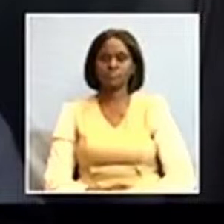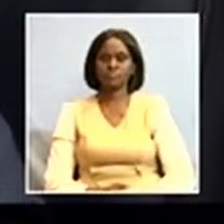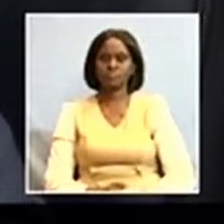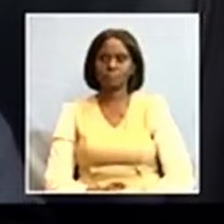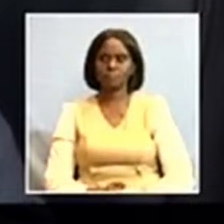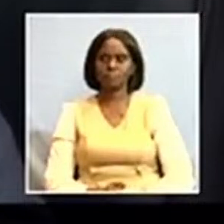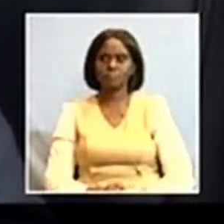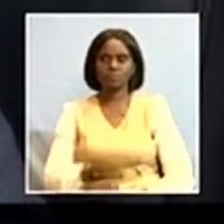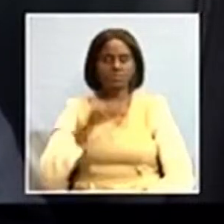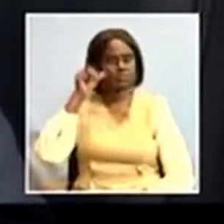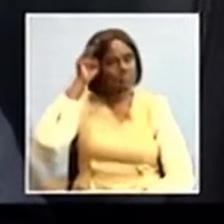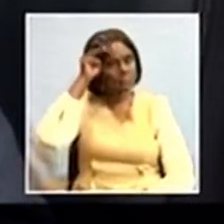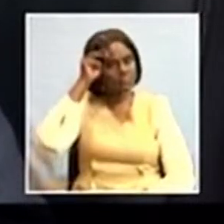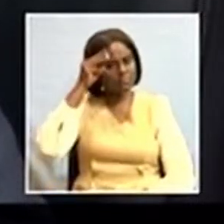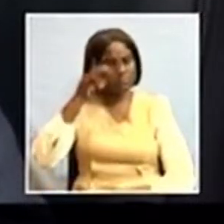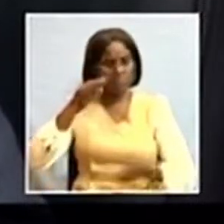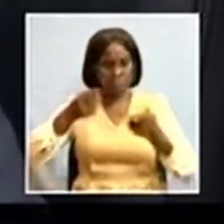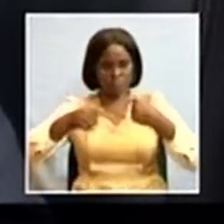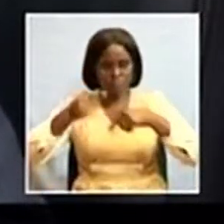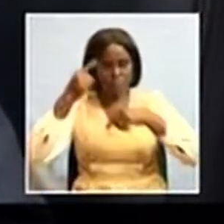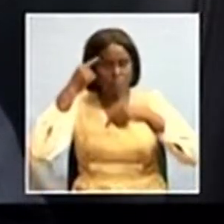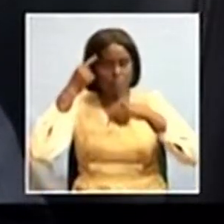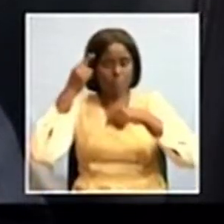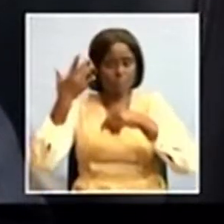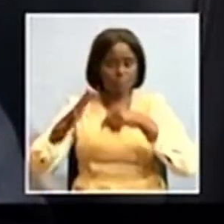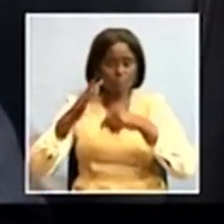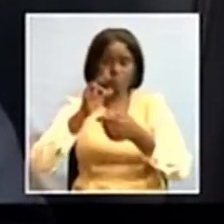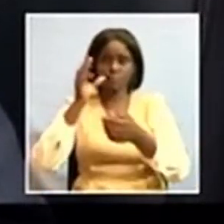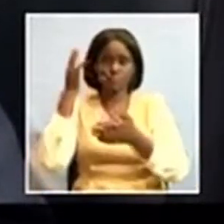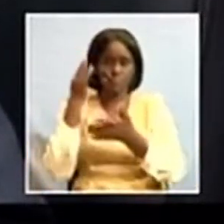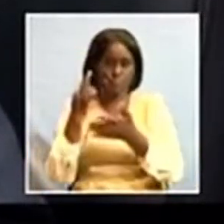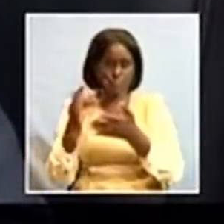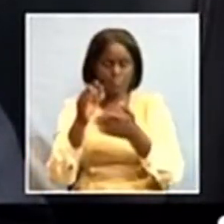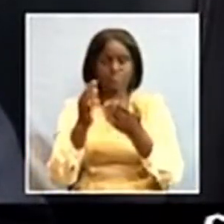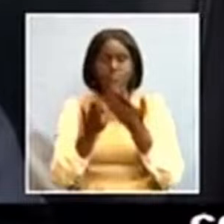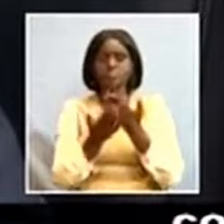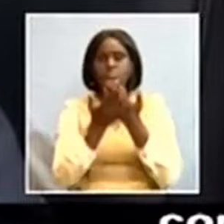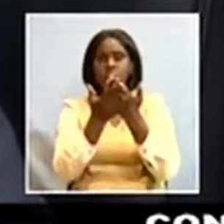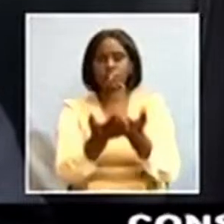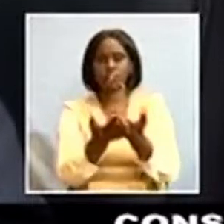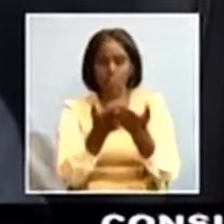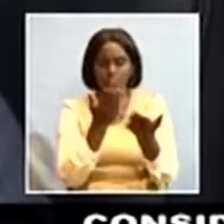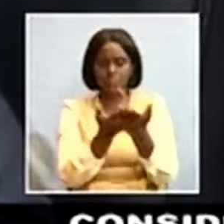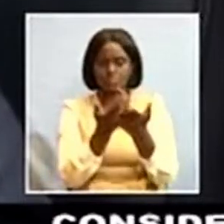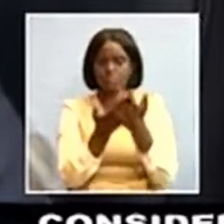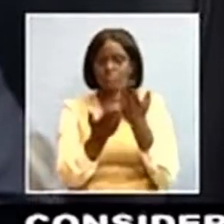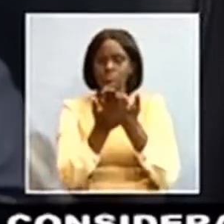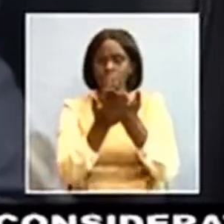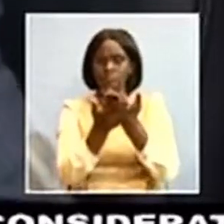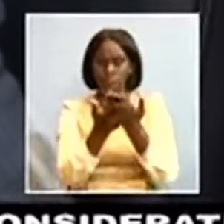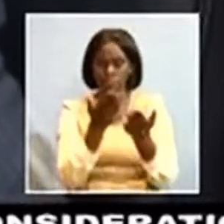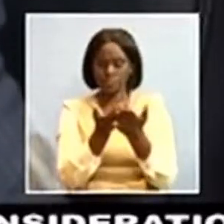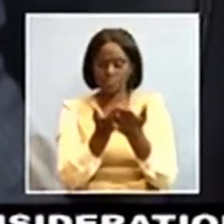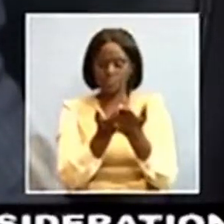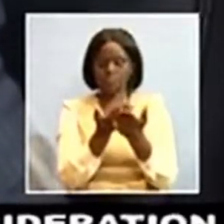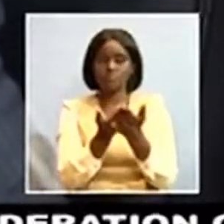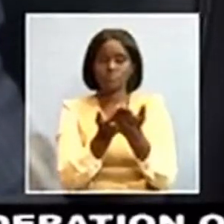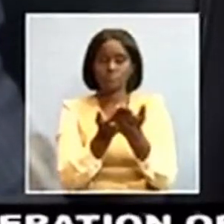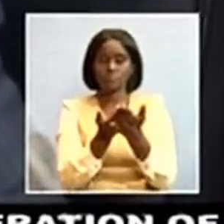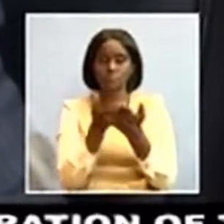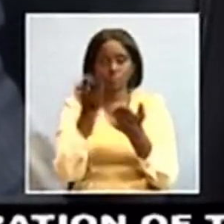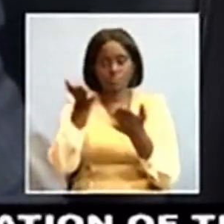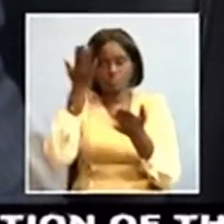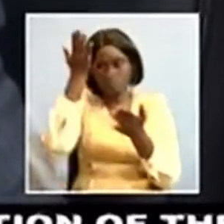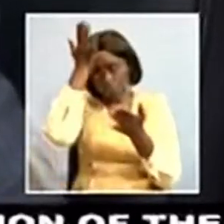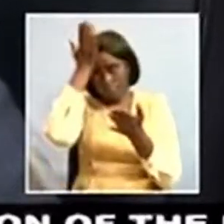the Minister of Local Government, the Permanent Secretary, where they are submitting on the